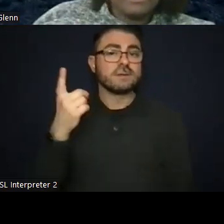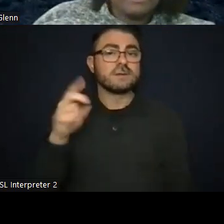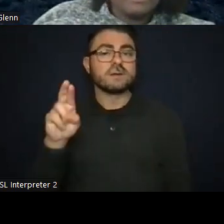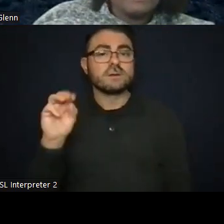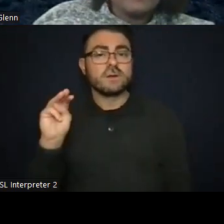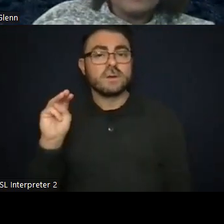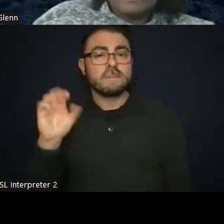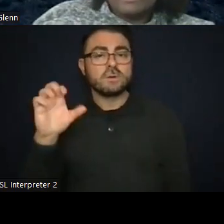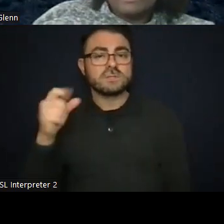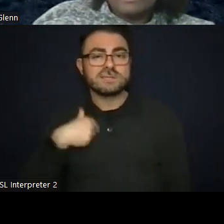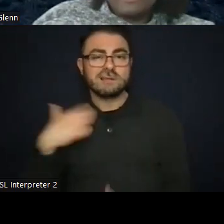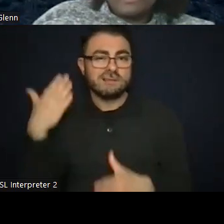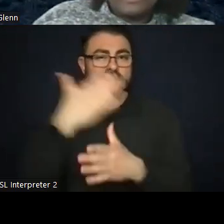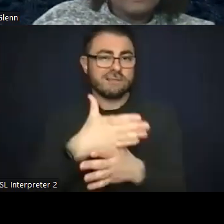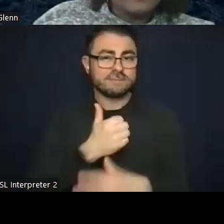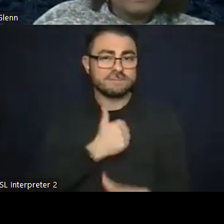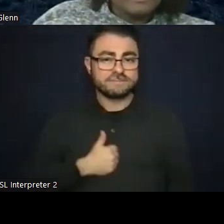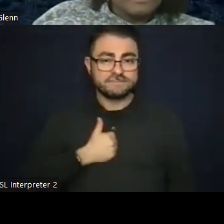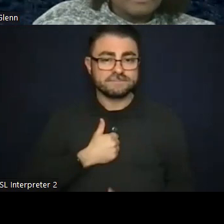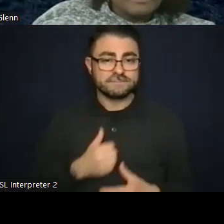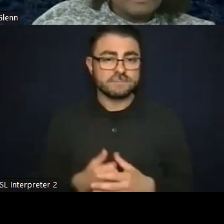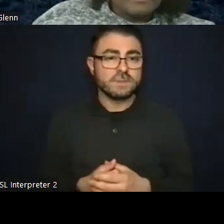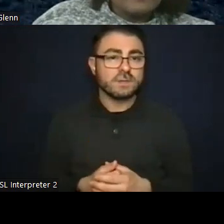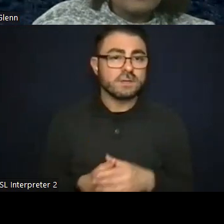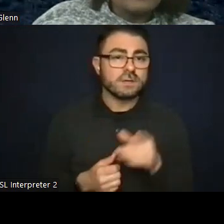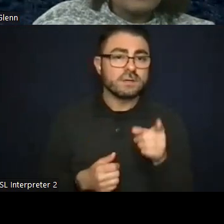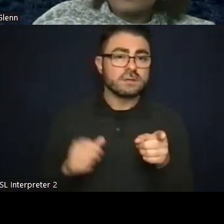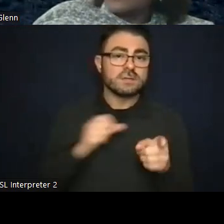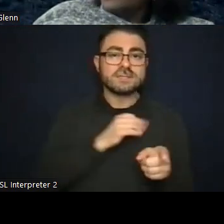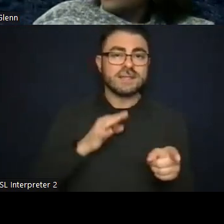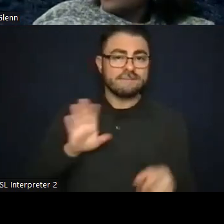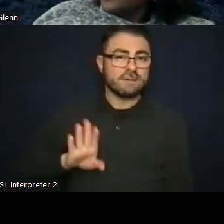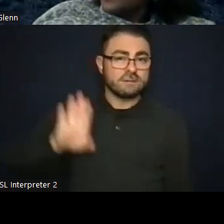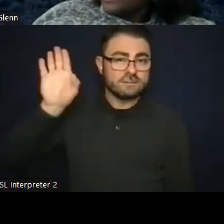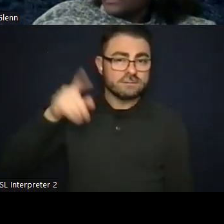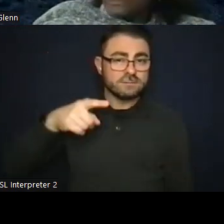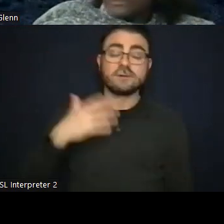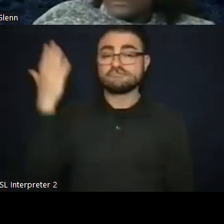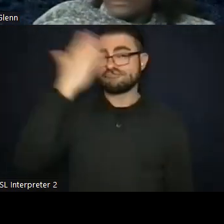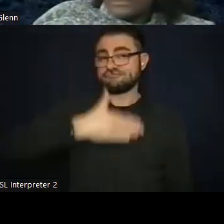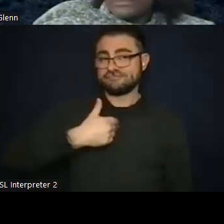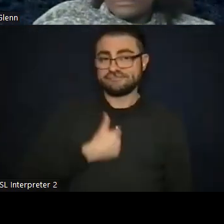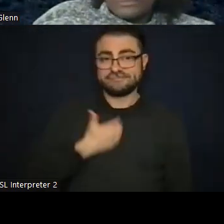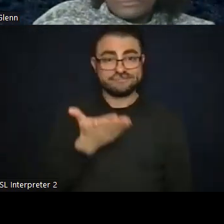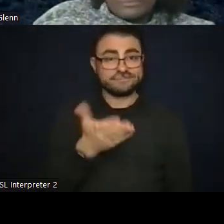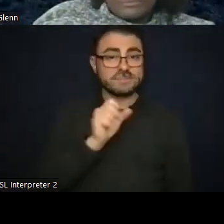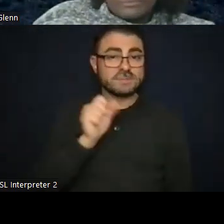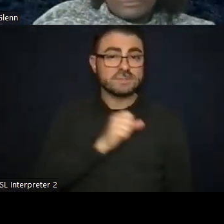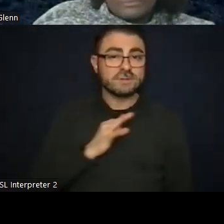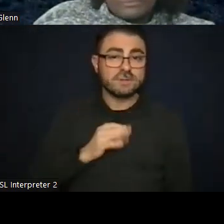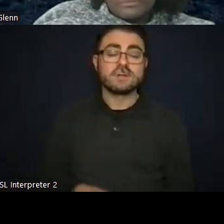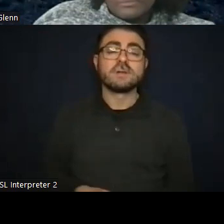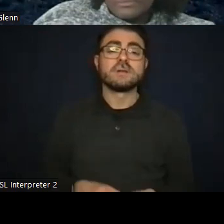I'm sorry to interrupt. Staff has his. Oh, I didn't see staff hands up. Staff? Yeah, so just for the garden plot real